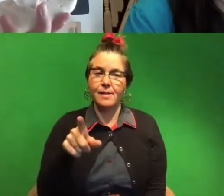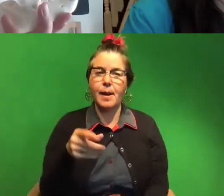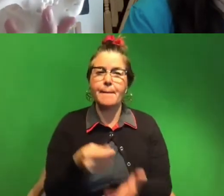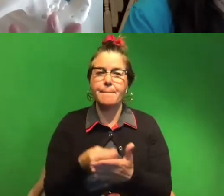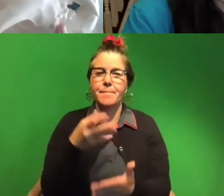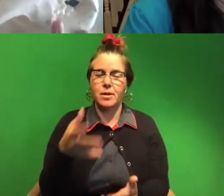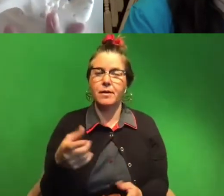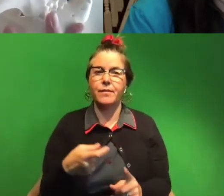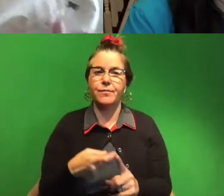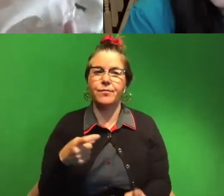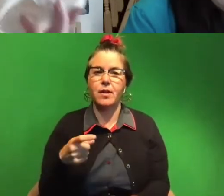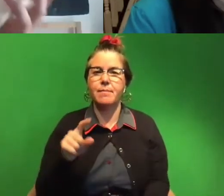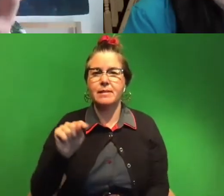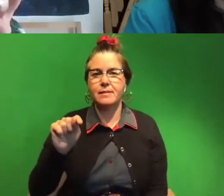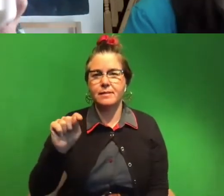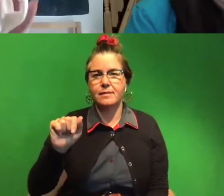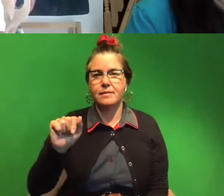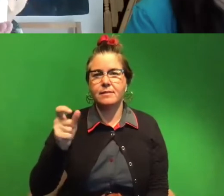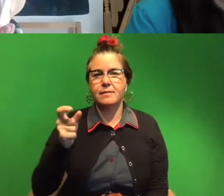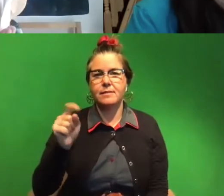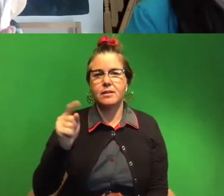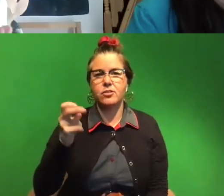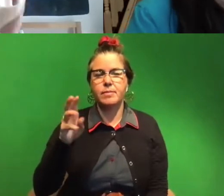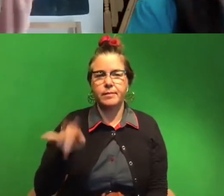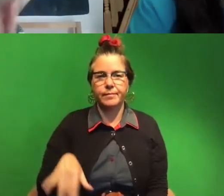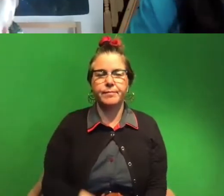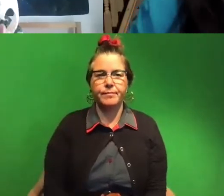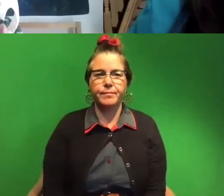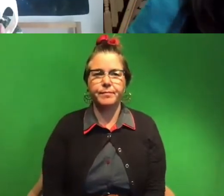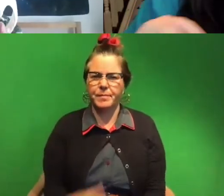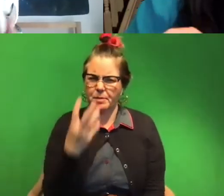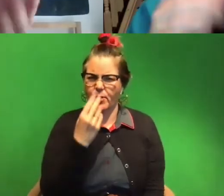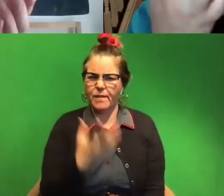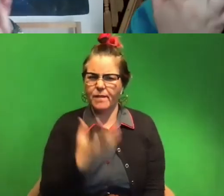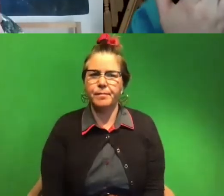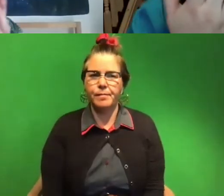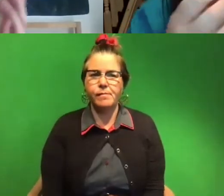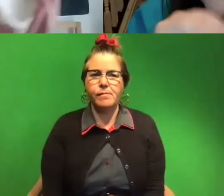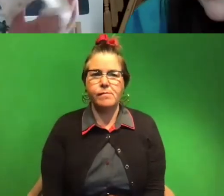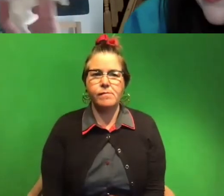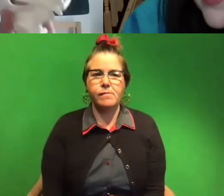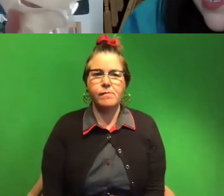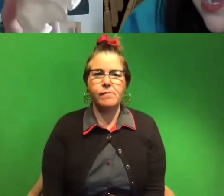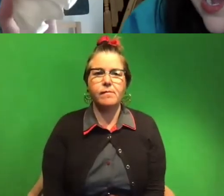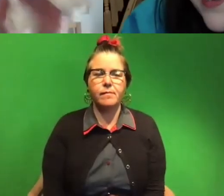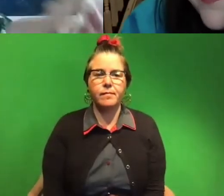from a taxidermist out Yeah, there. it's beautifully, beautifully done. So cool. Okay, let's